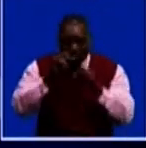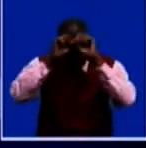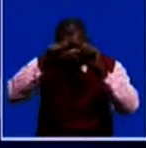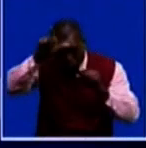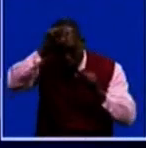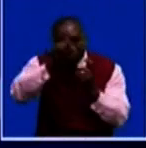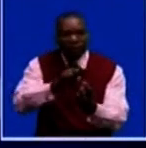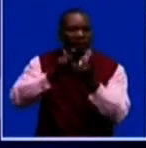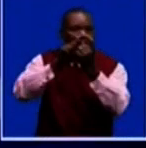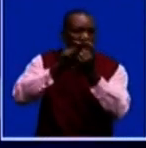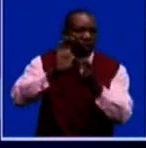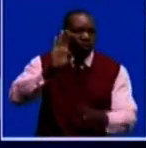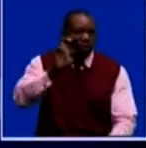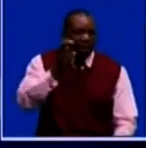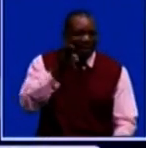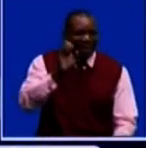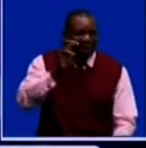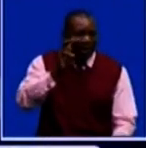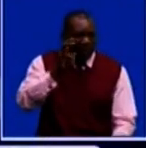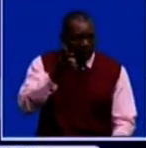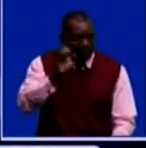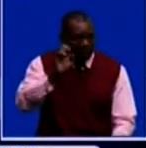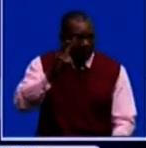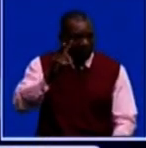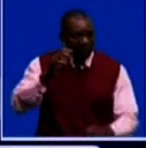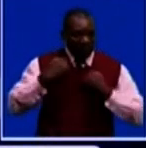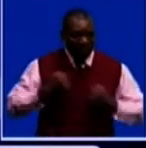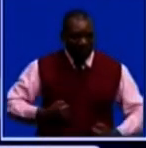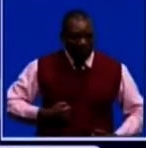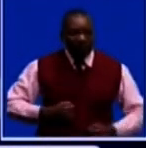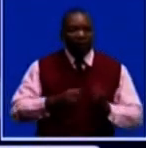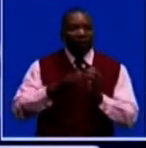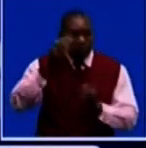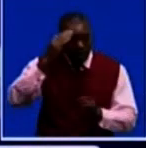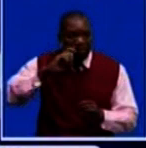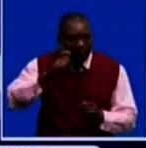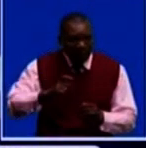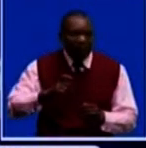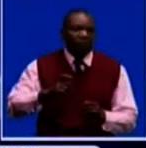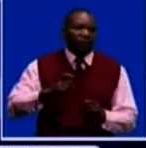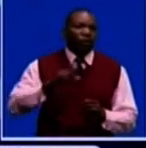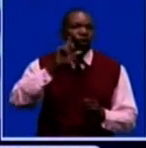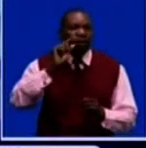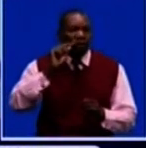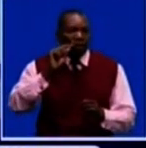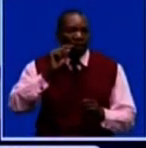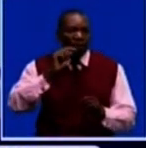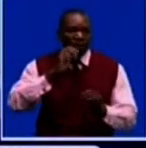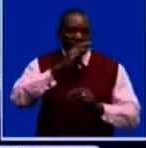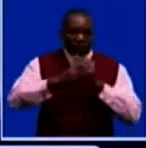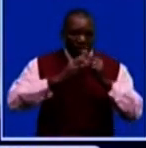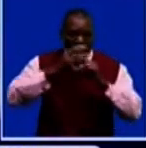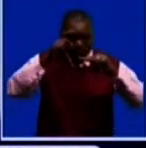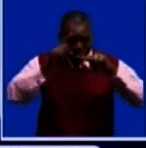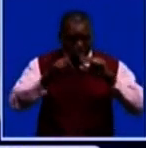to take a lead in knowing their HIV status. Speaking during this year's World AIDS Day commemorations in Livingstone,